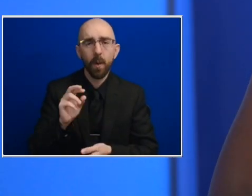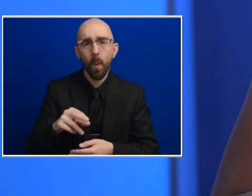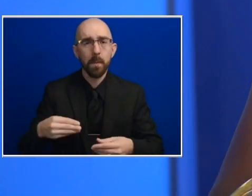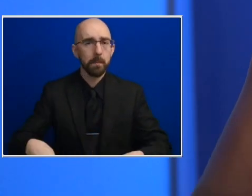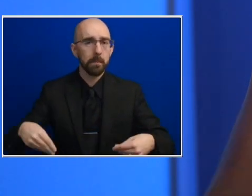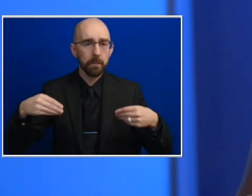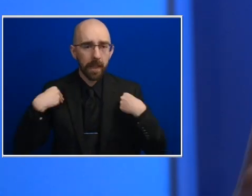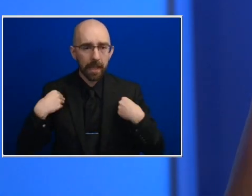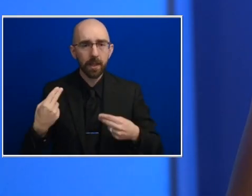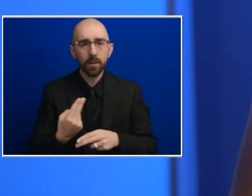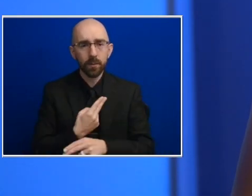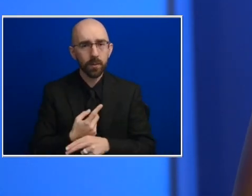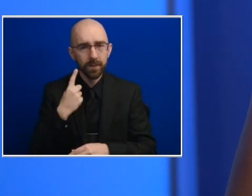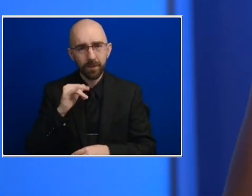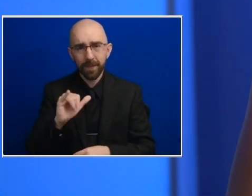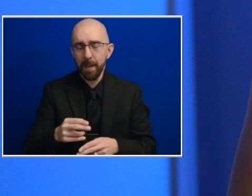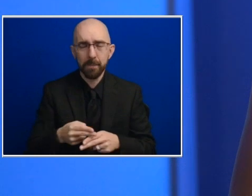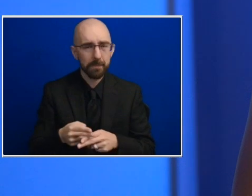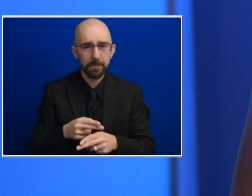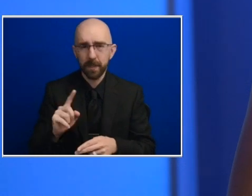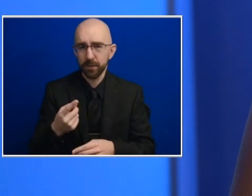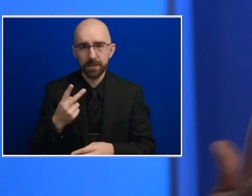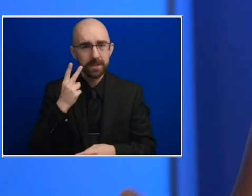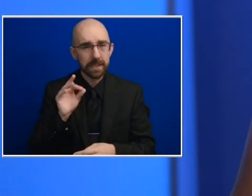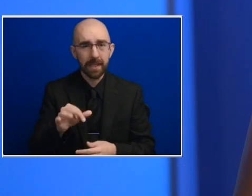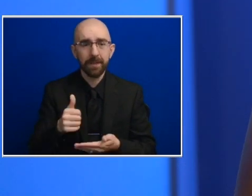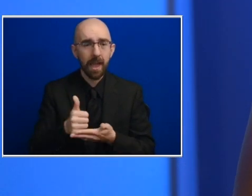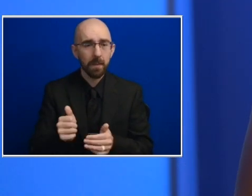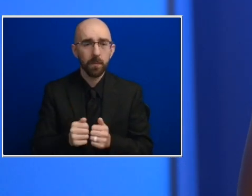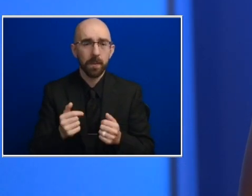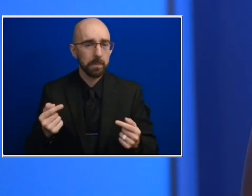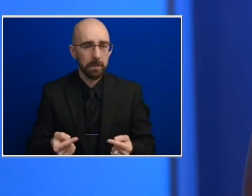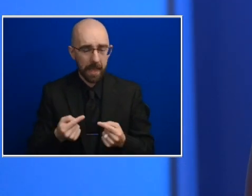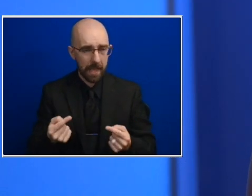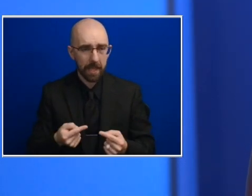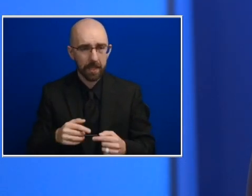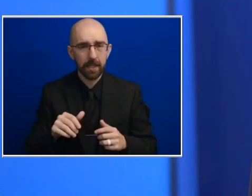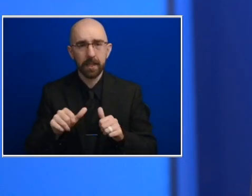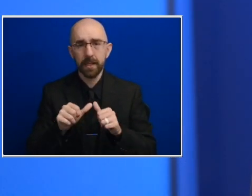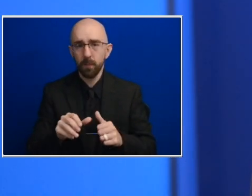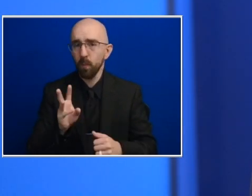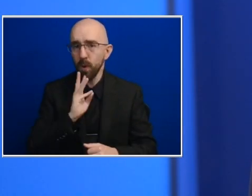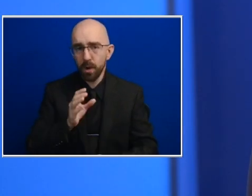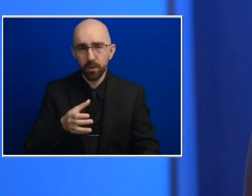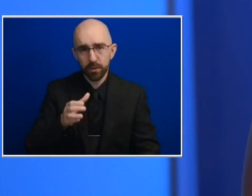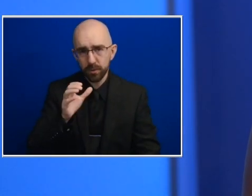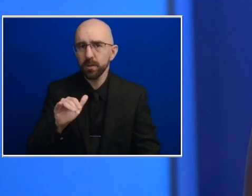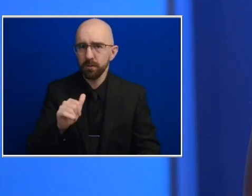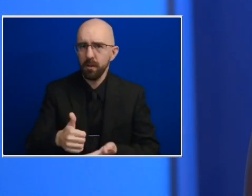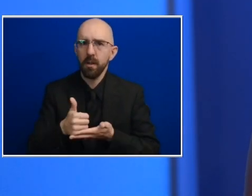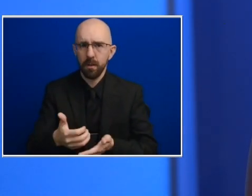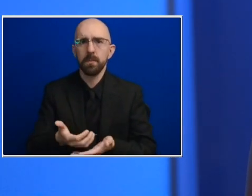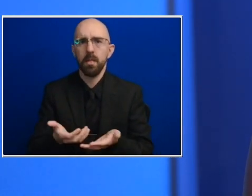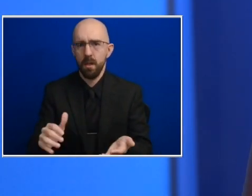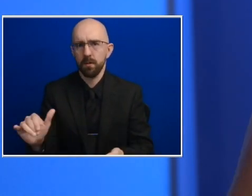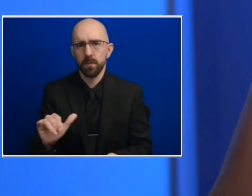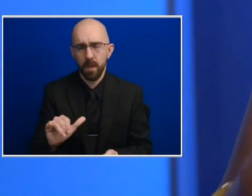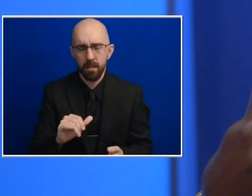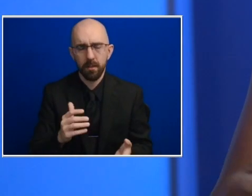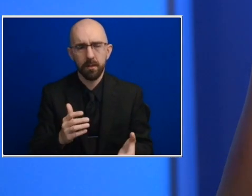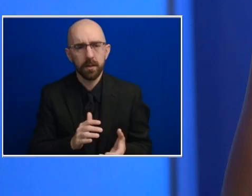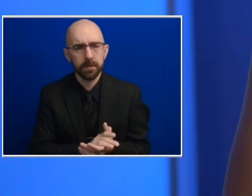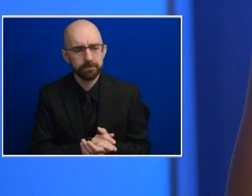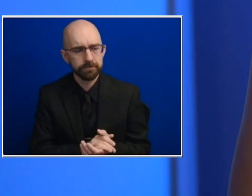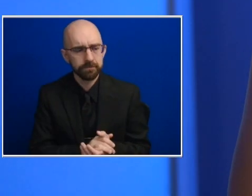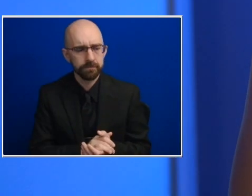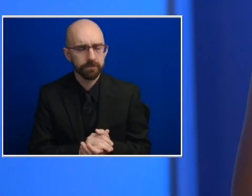use for a moment just to see if that helps with the pain. Keep hydrated, that helps a lot as well. And if all those